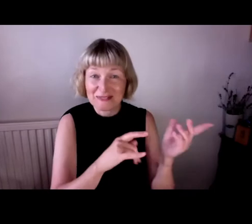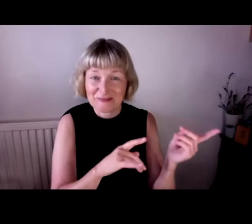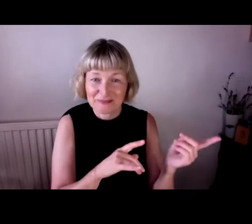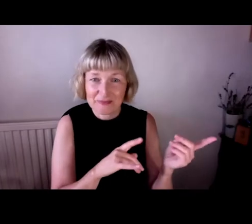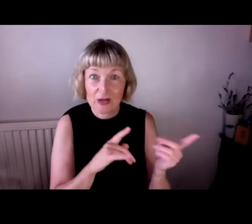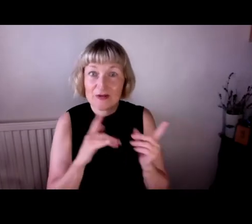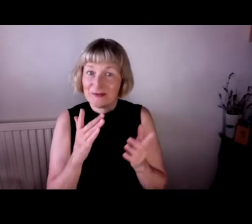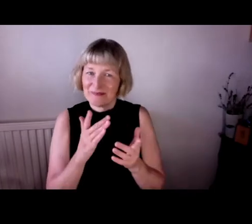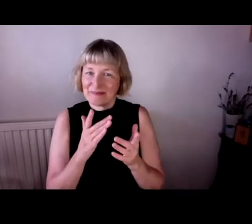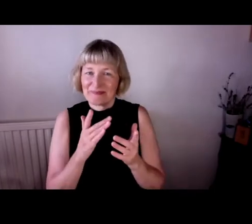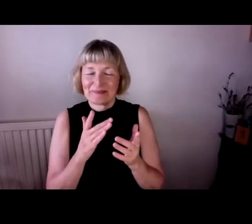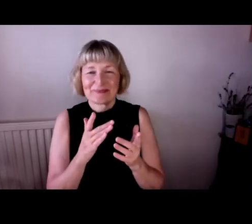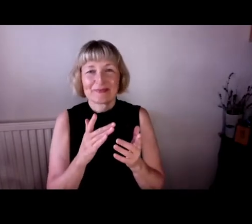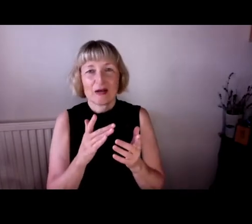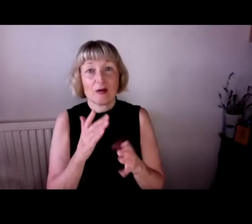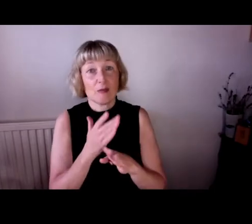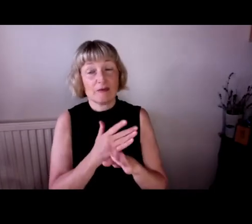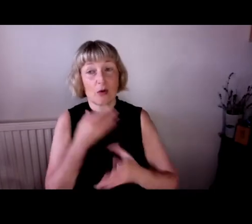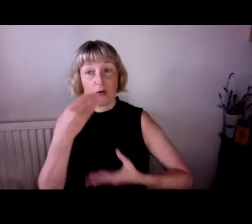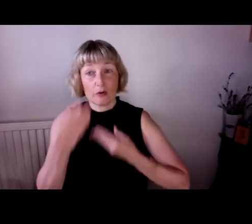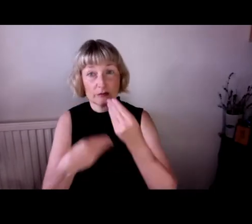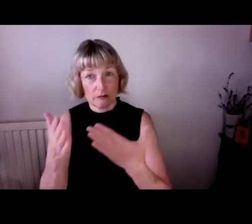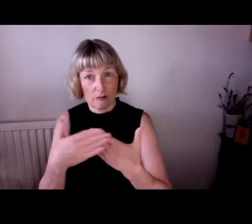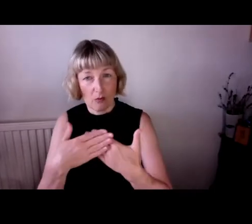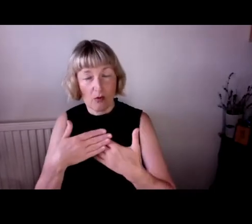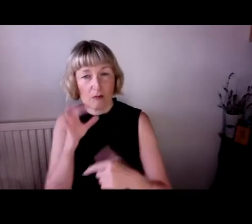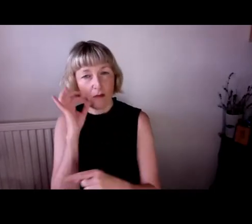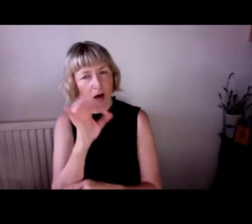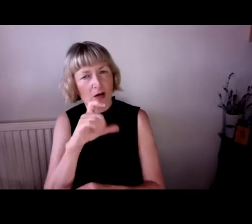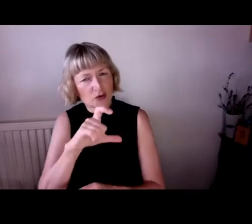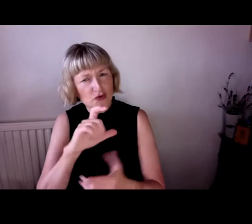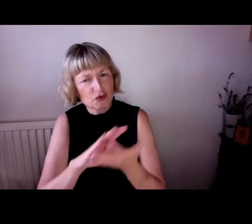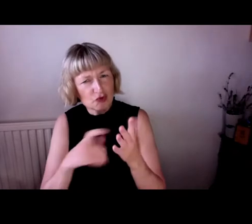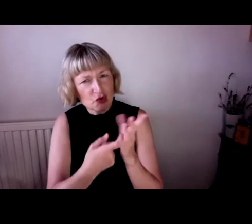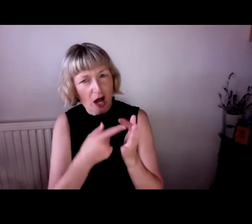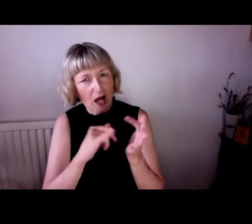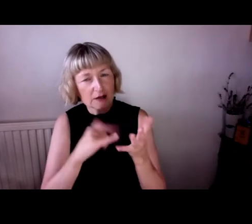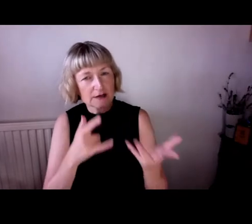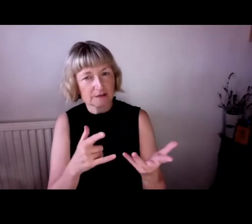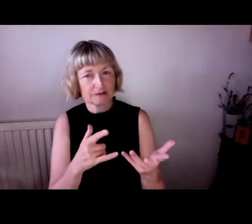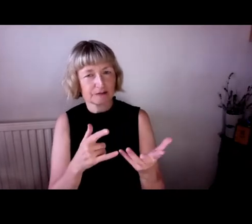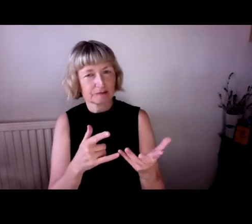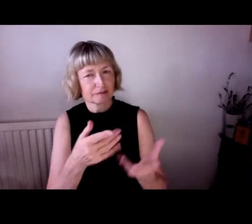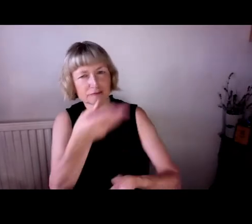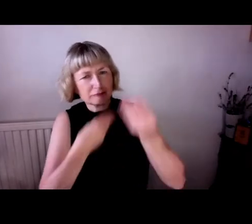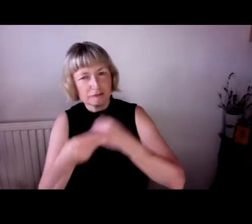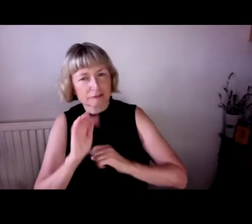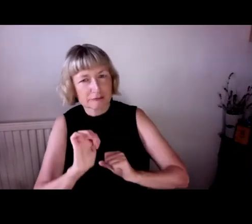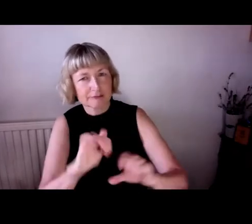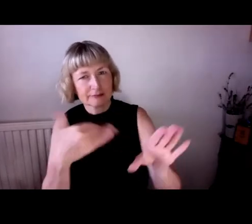get into any more audio description, I'd like Charles to just give you an idea of his work,